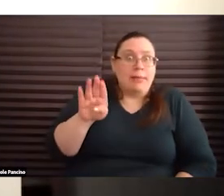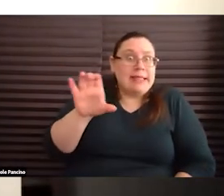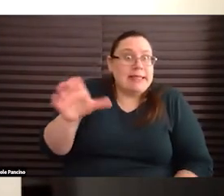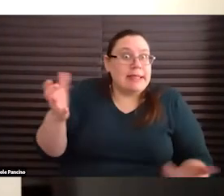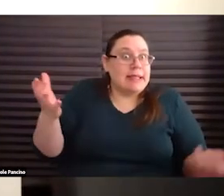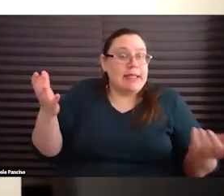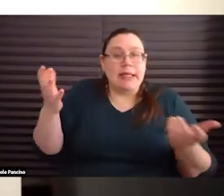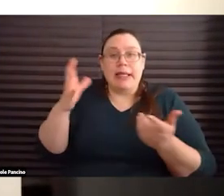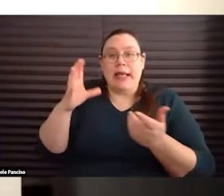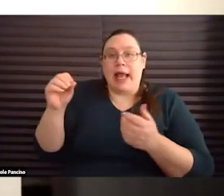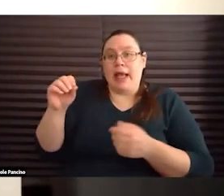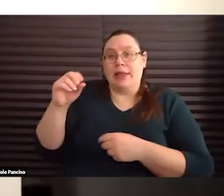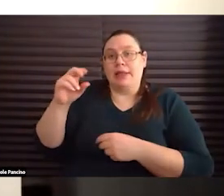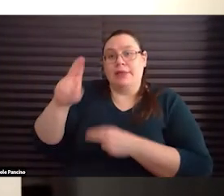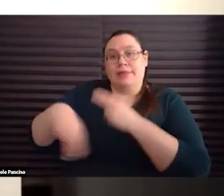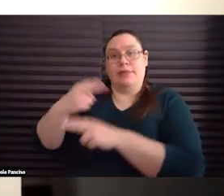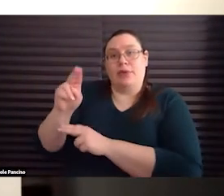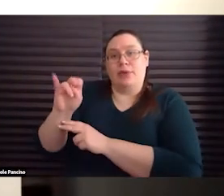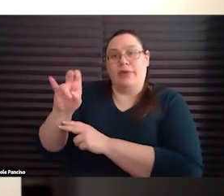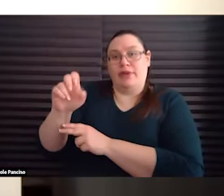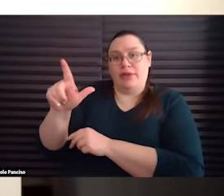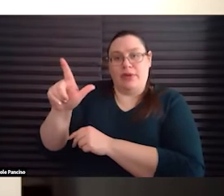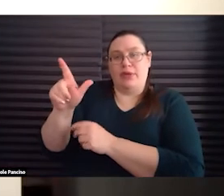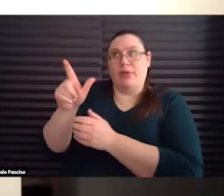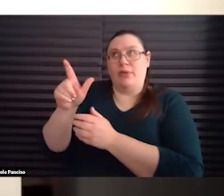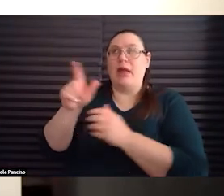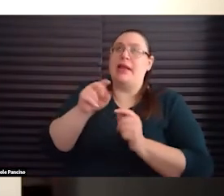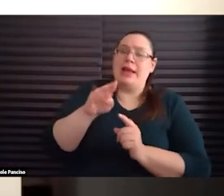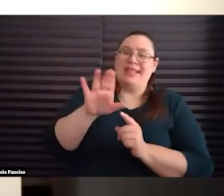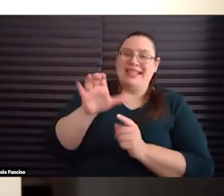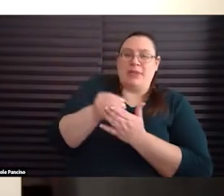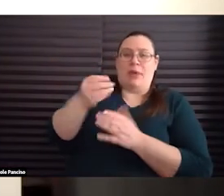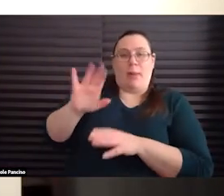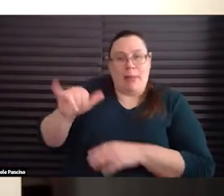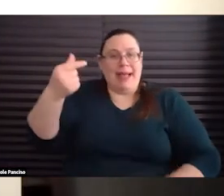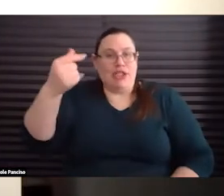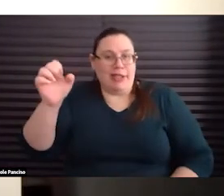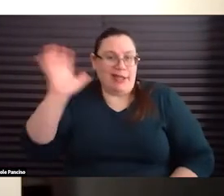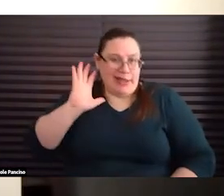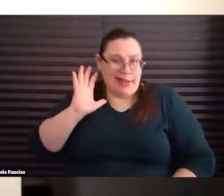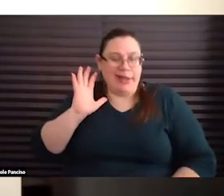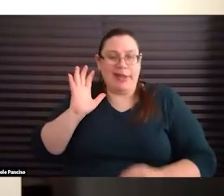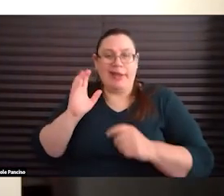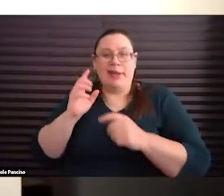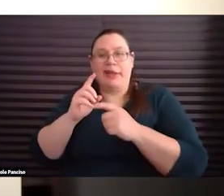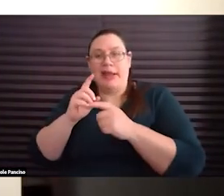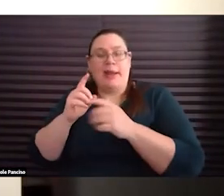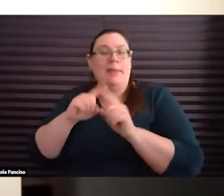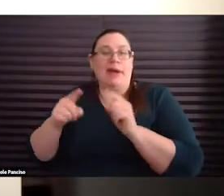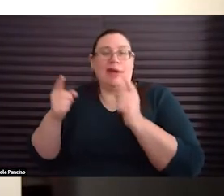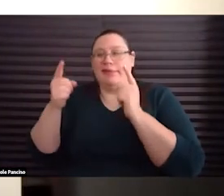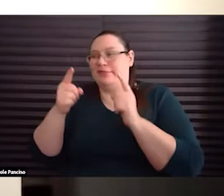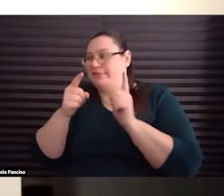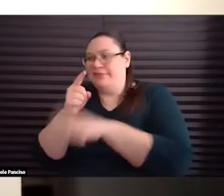and Universal, which got bought first, NBC by General Electric, Vivendi, but ends up at Comcast.